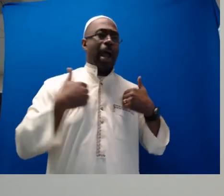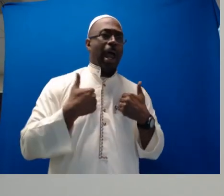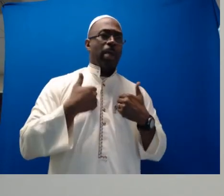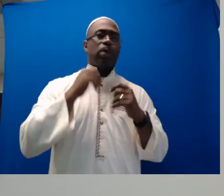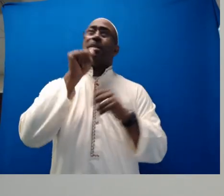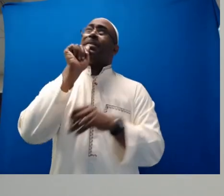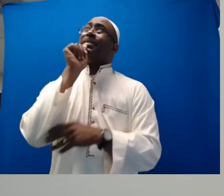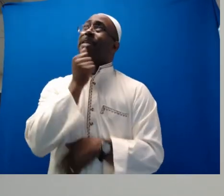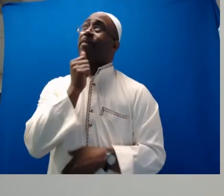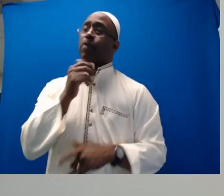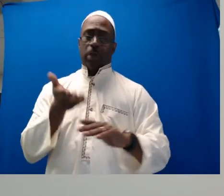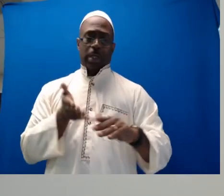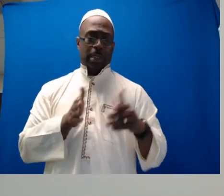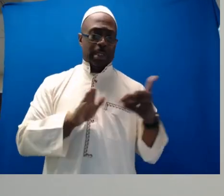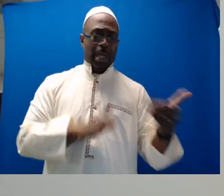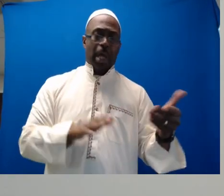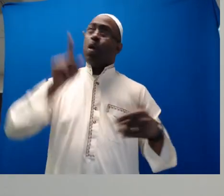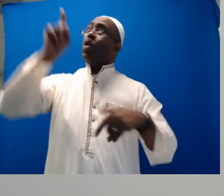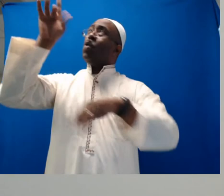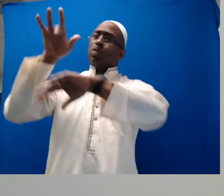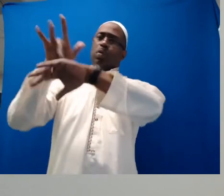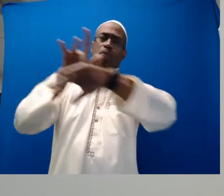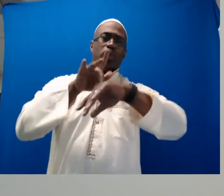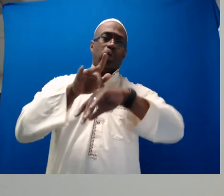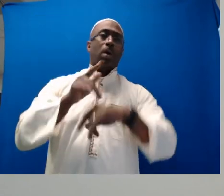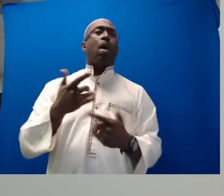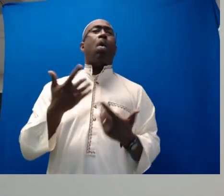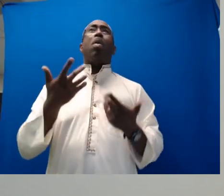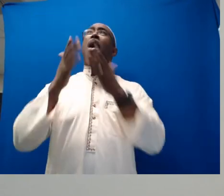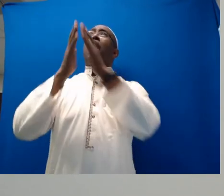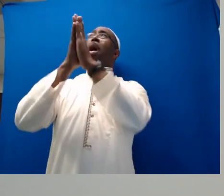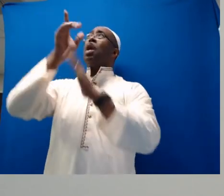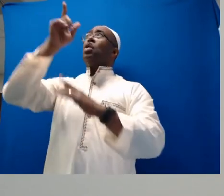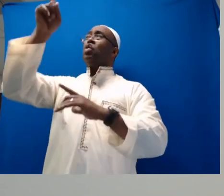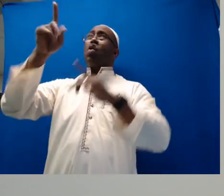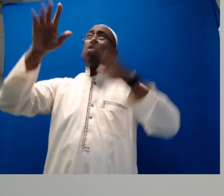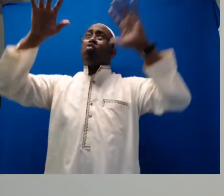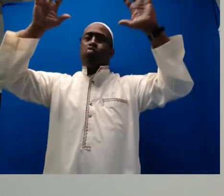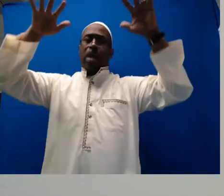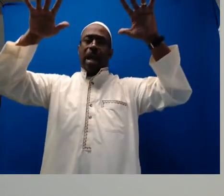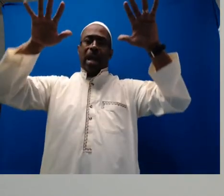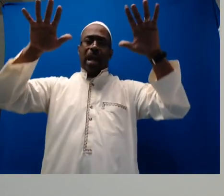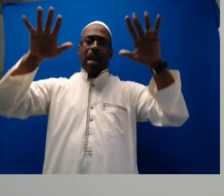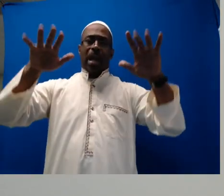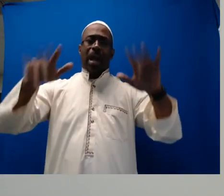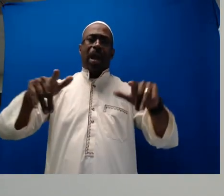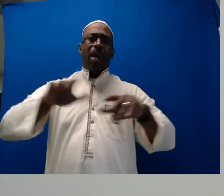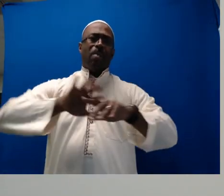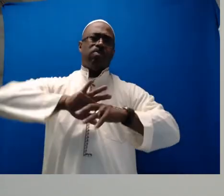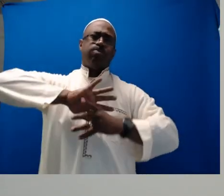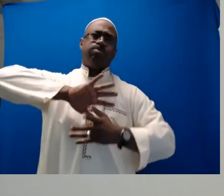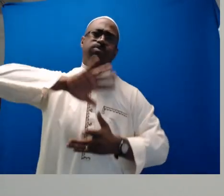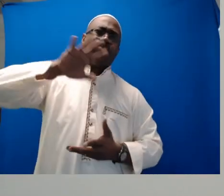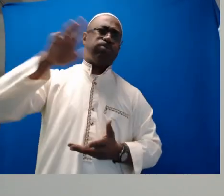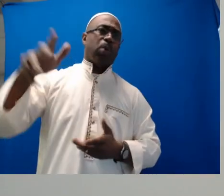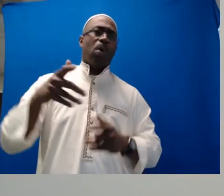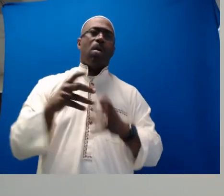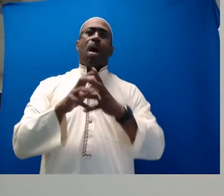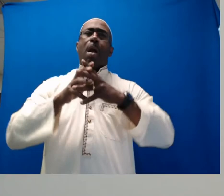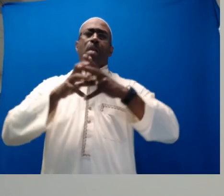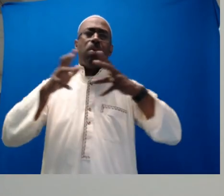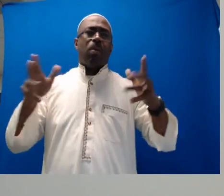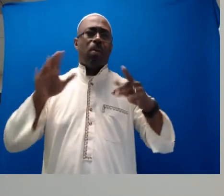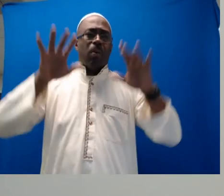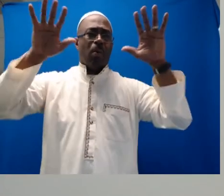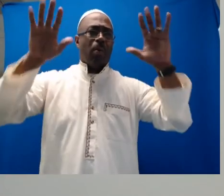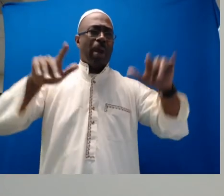suffering and dying. Ya Allah, we ask Ya Rabb al-Alameen to send down rain in abundance upon those